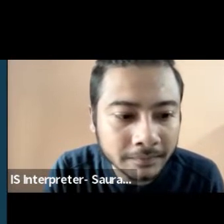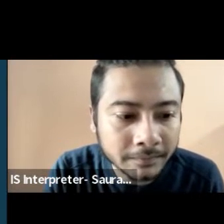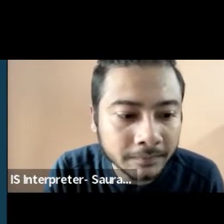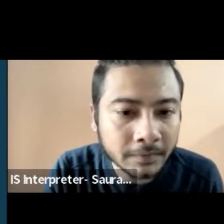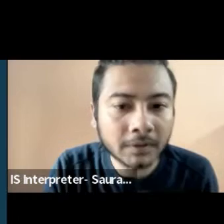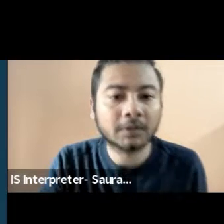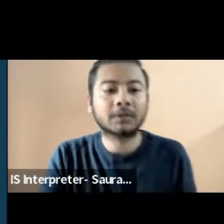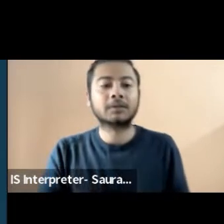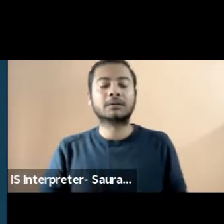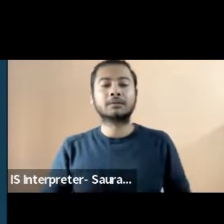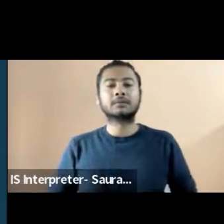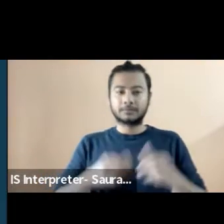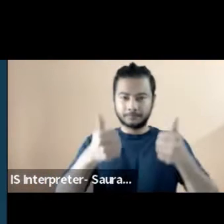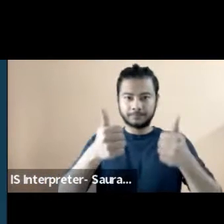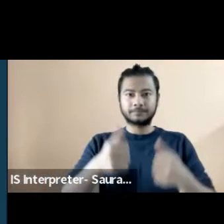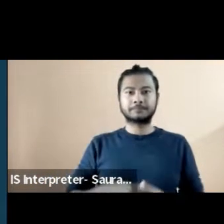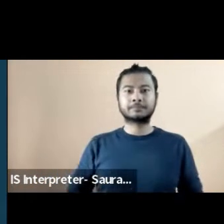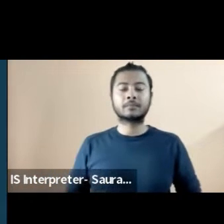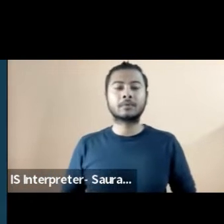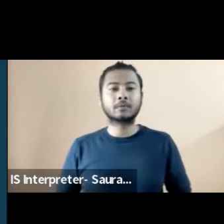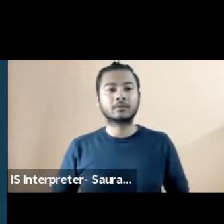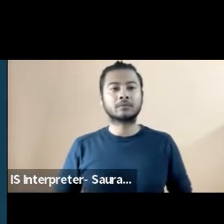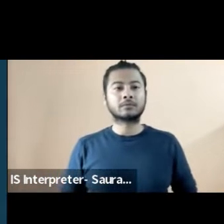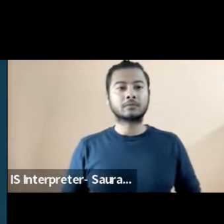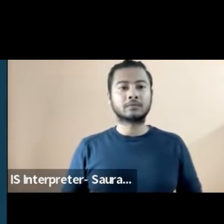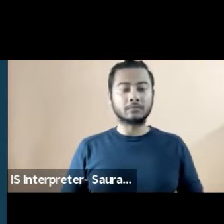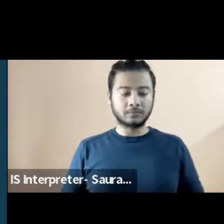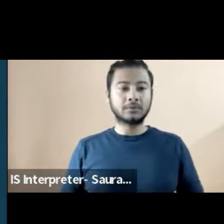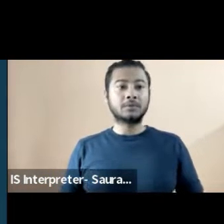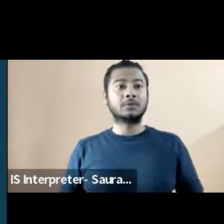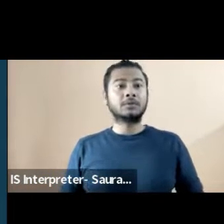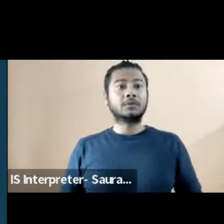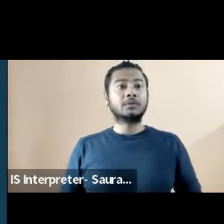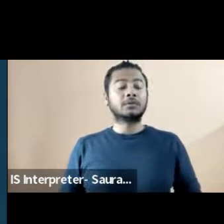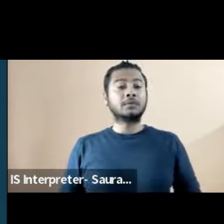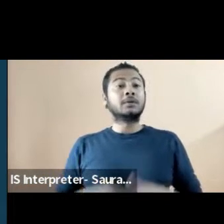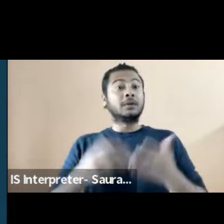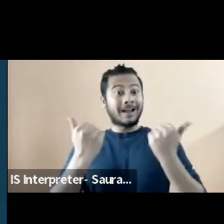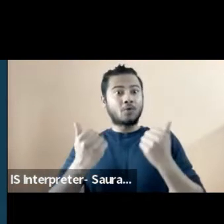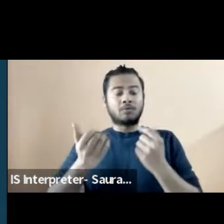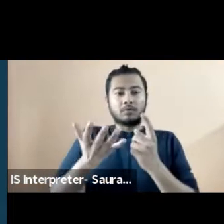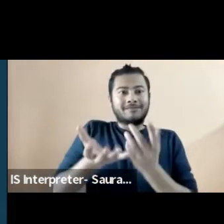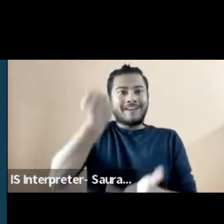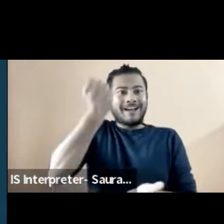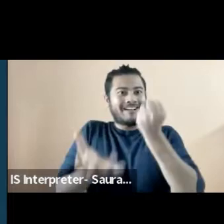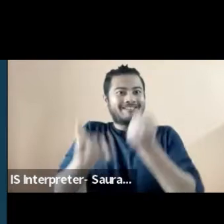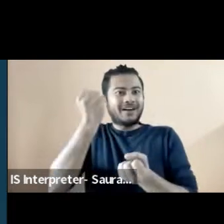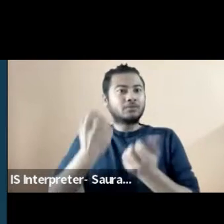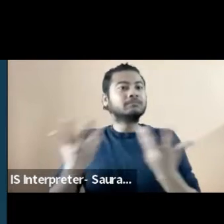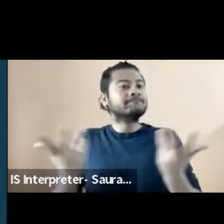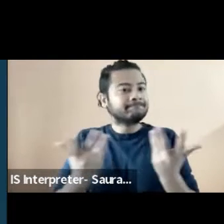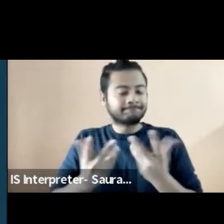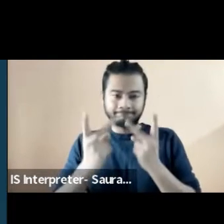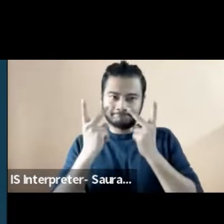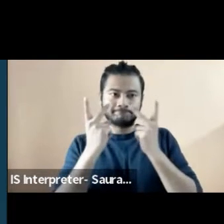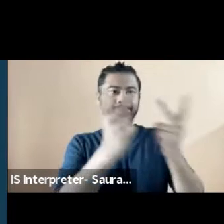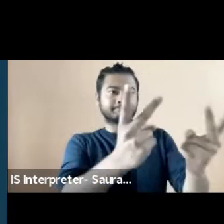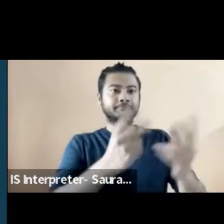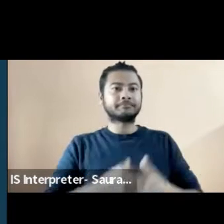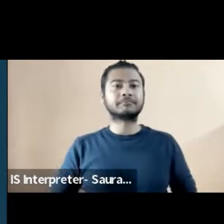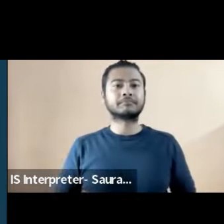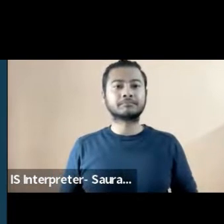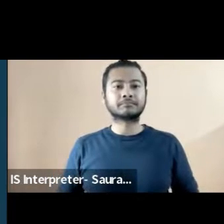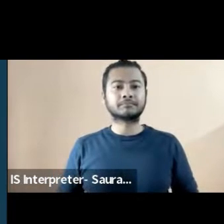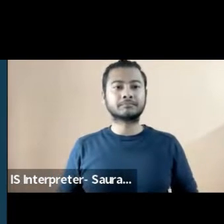please. Okay, sure. Sorry. Yeah, okay. So in terms of the findings, Here are a few of the findings